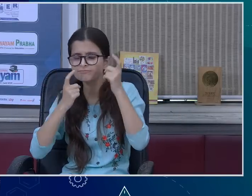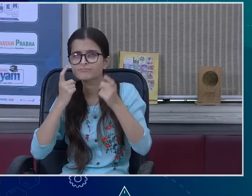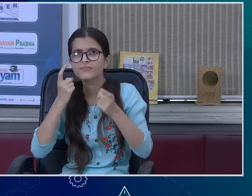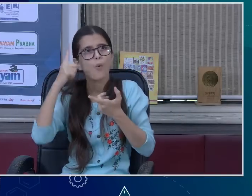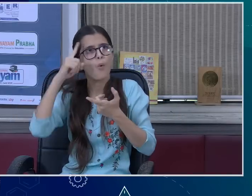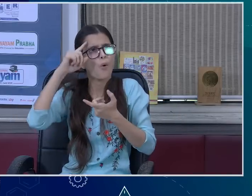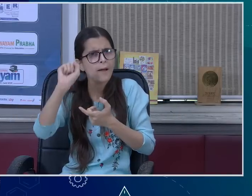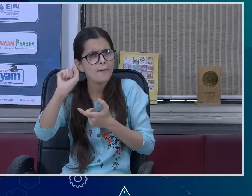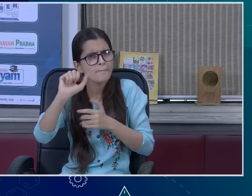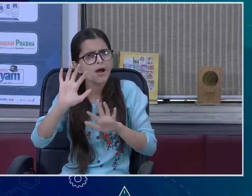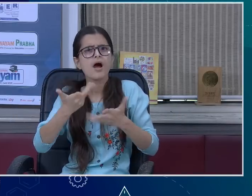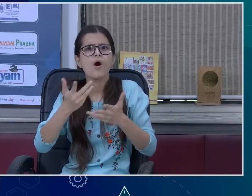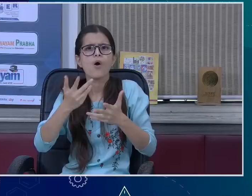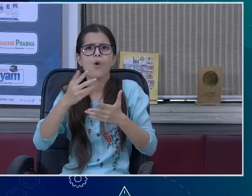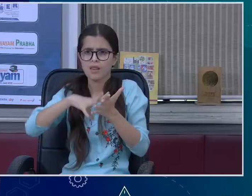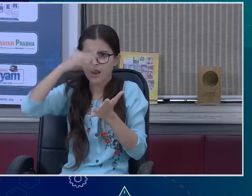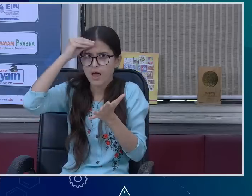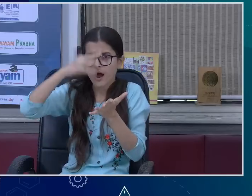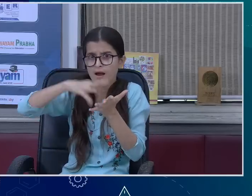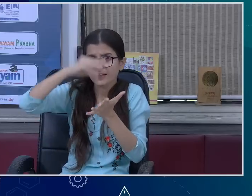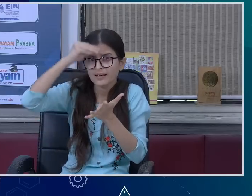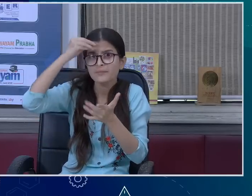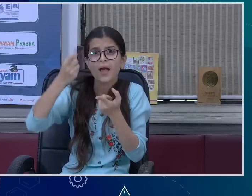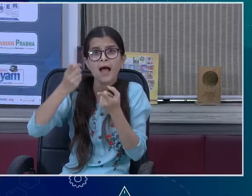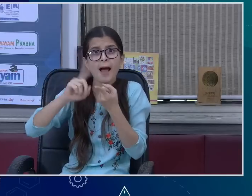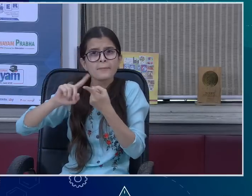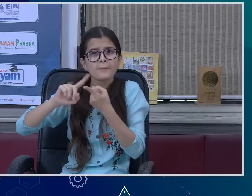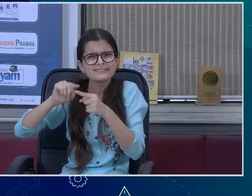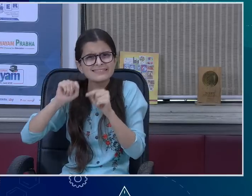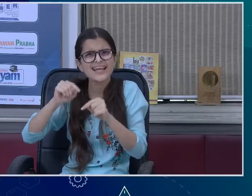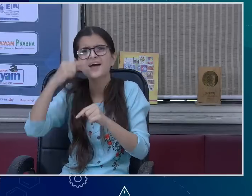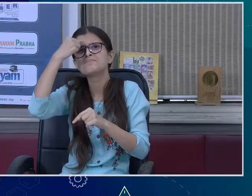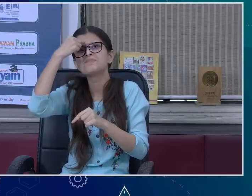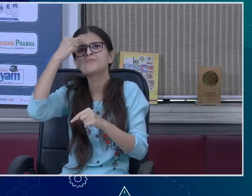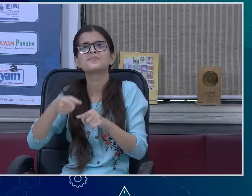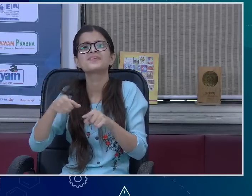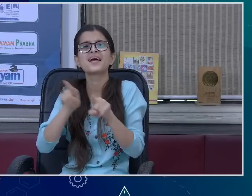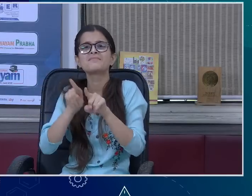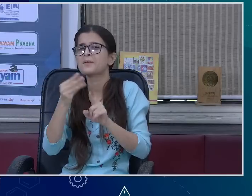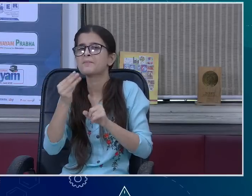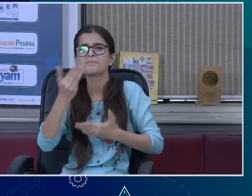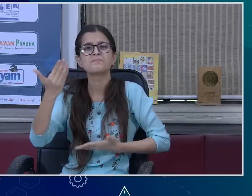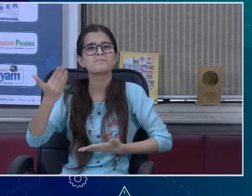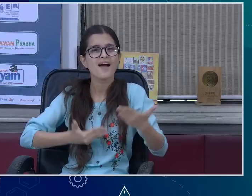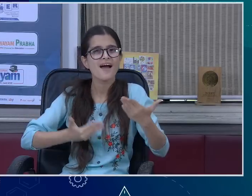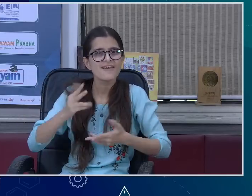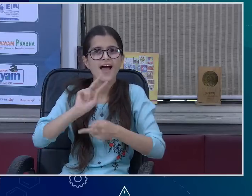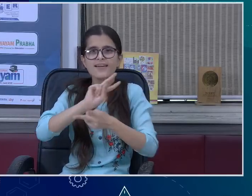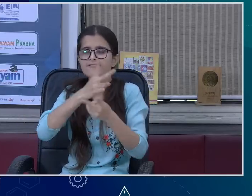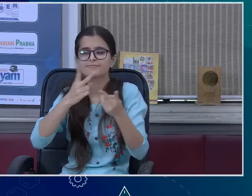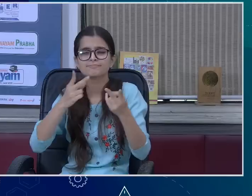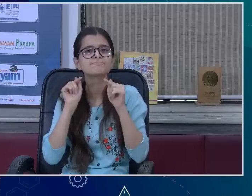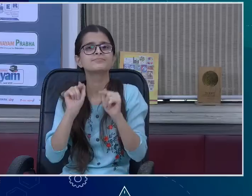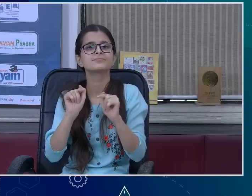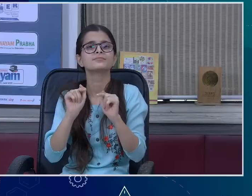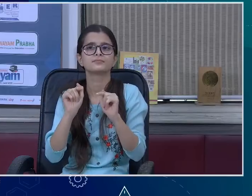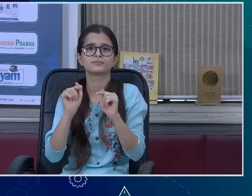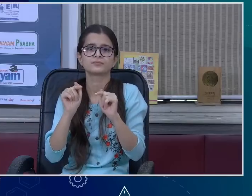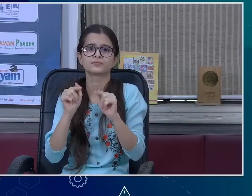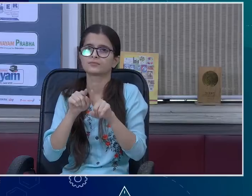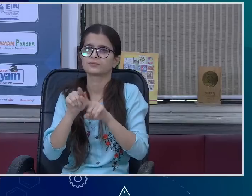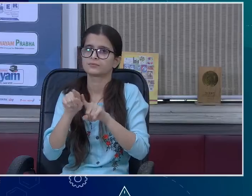or learning. Okay, so there are various areas of that is specific